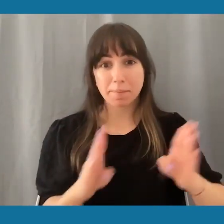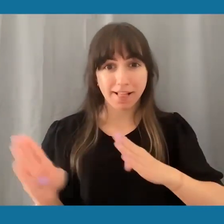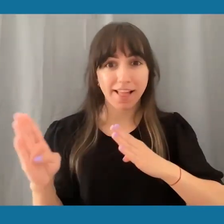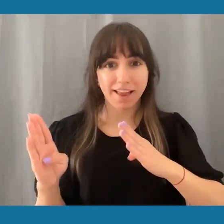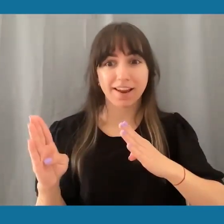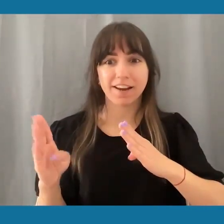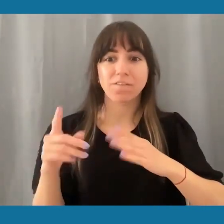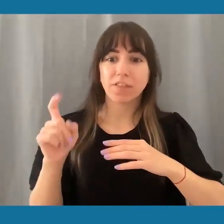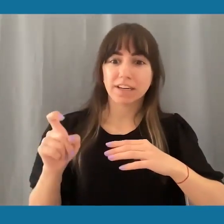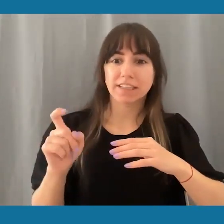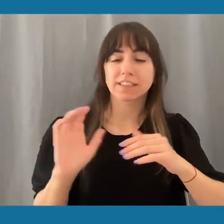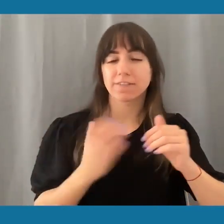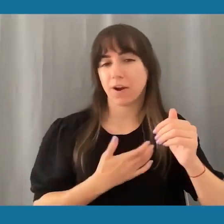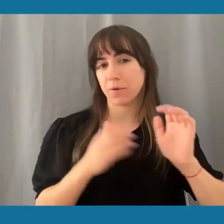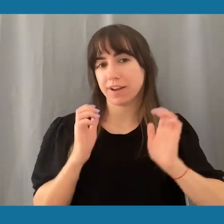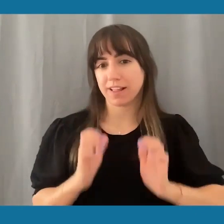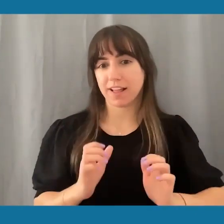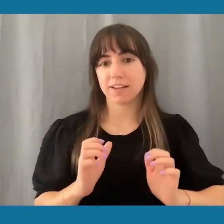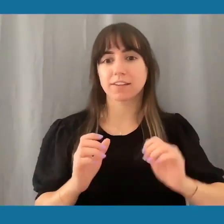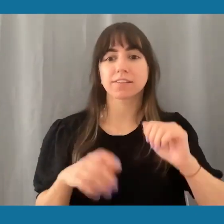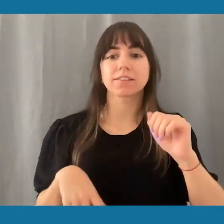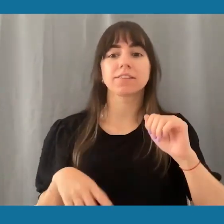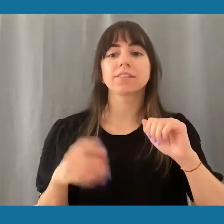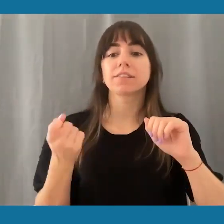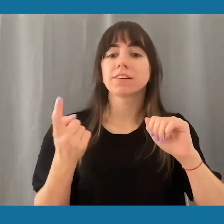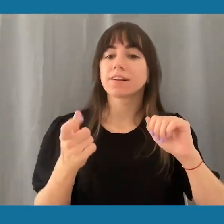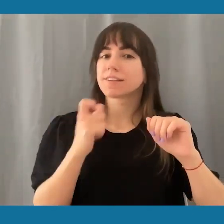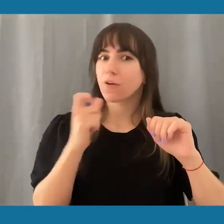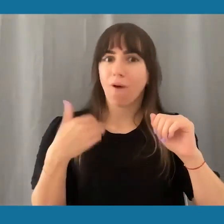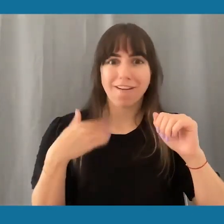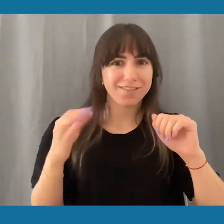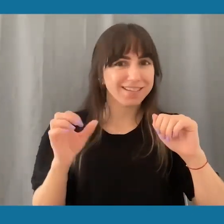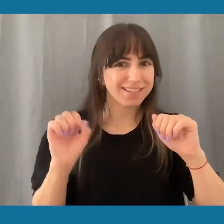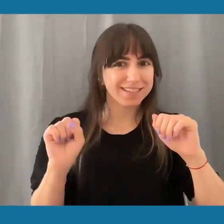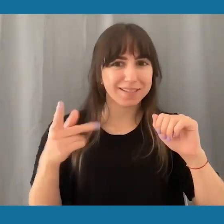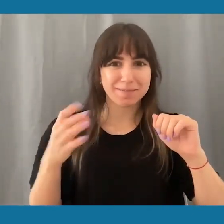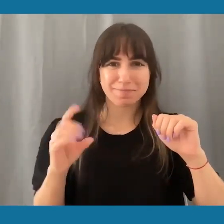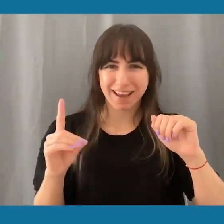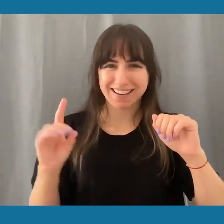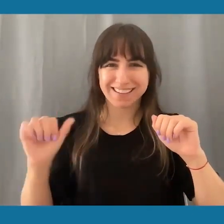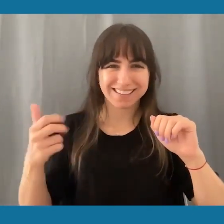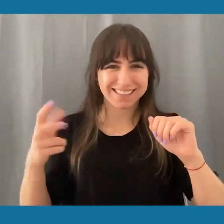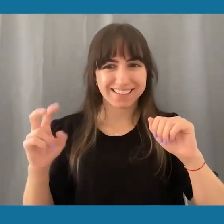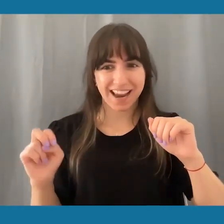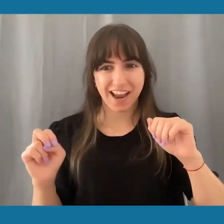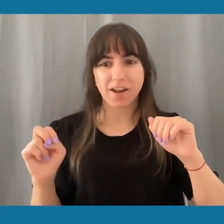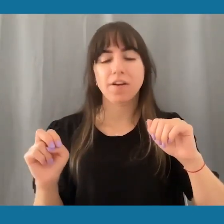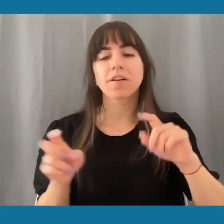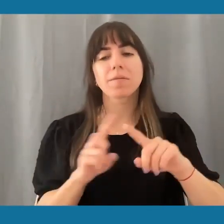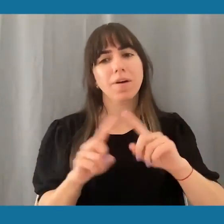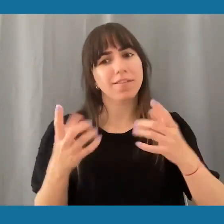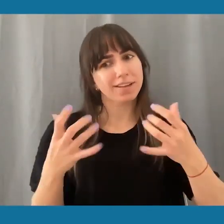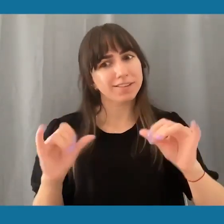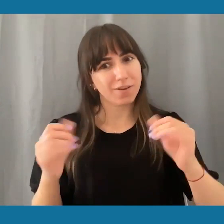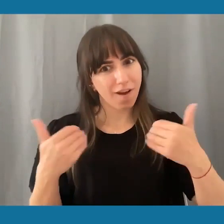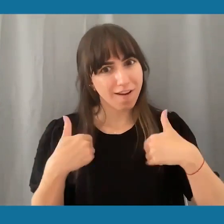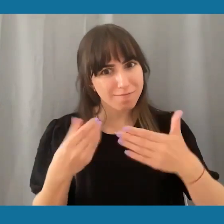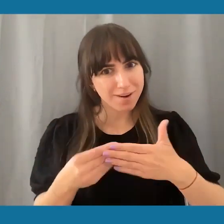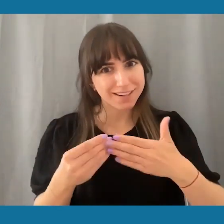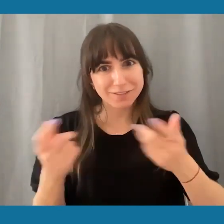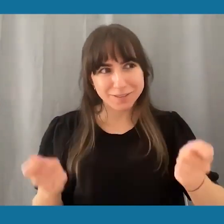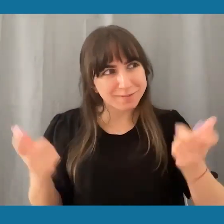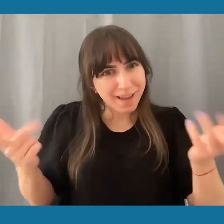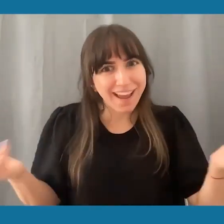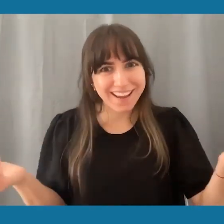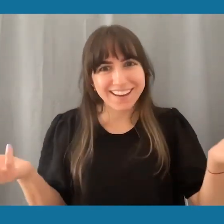like, they got money to spend, guys. So if they need anything, hello, please let me know. And some of our group home